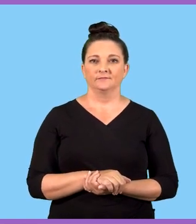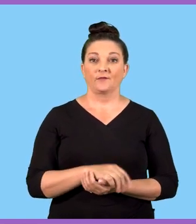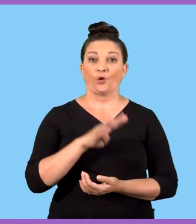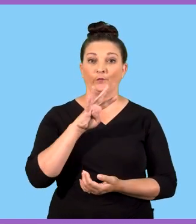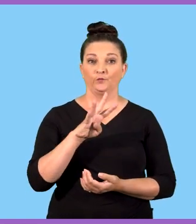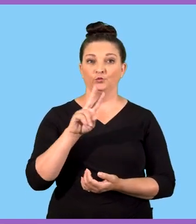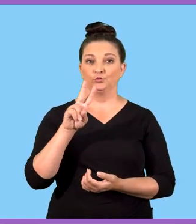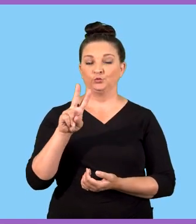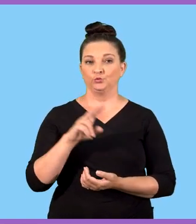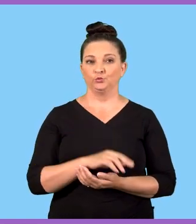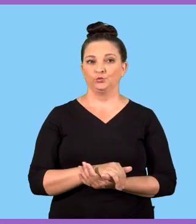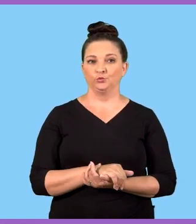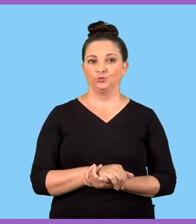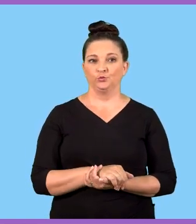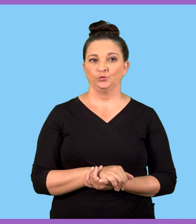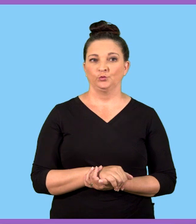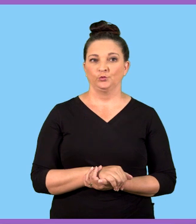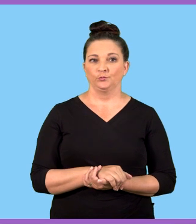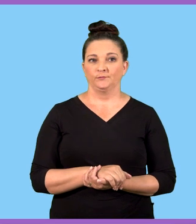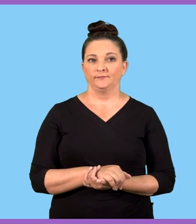39. Then I have 42.